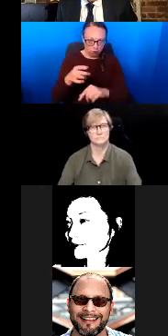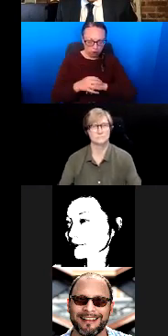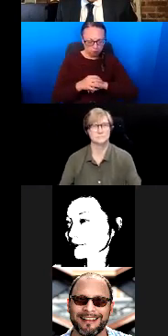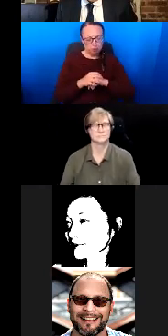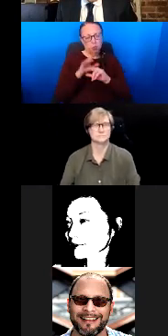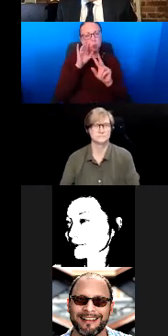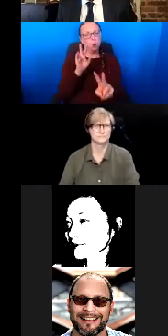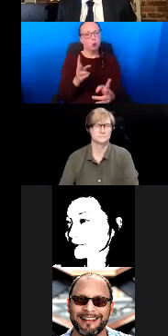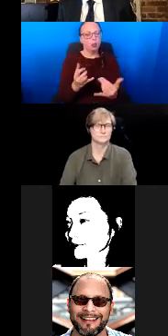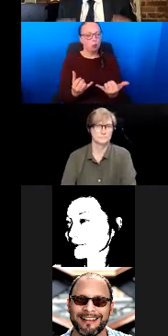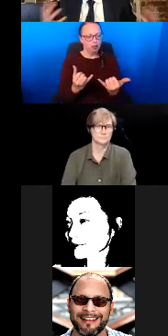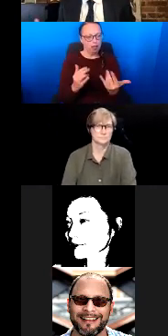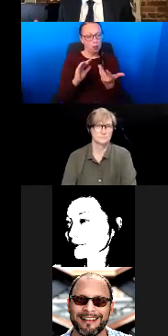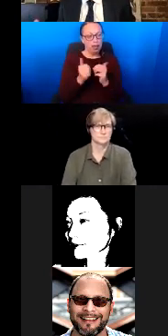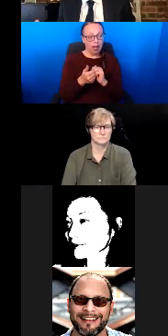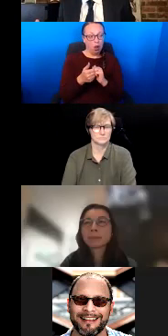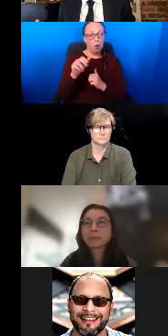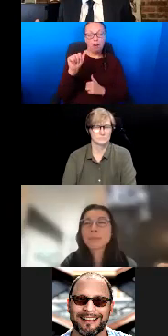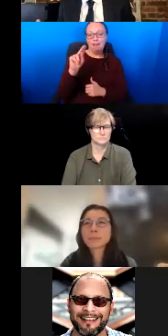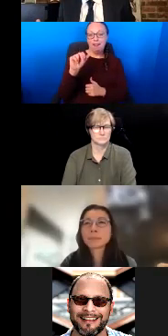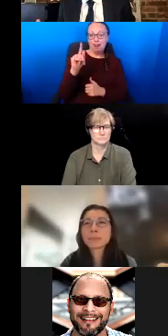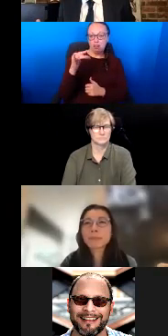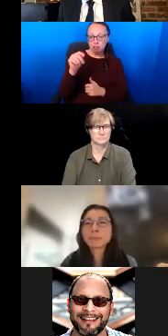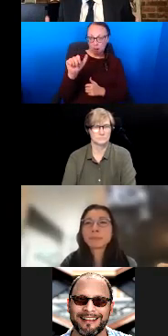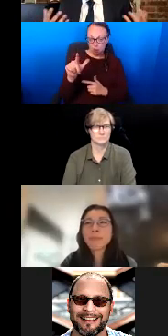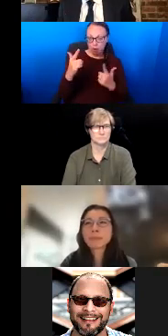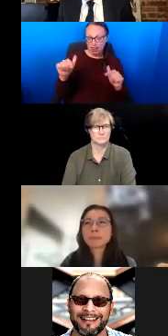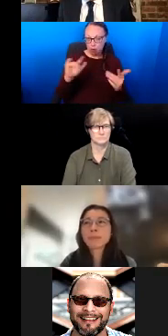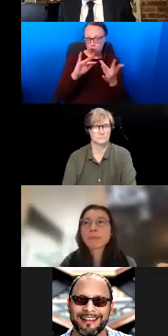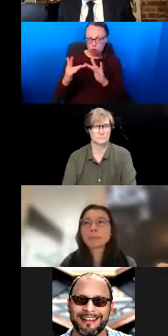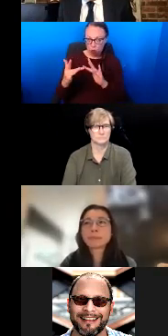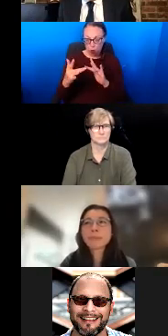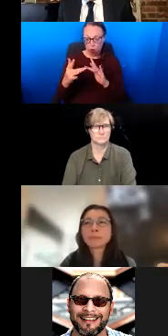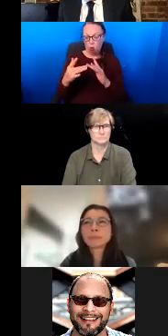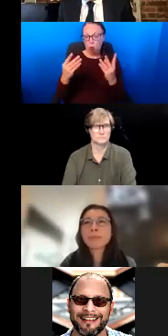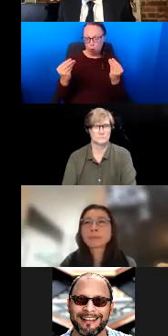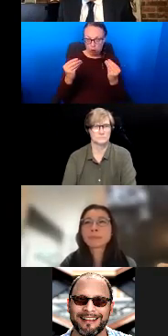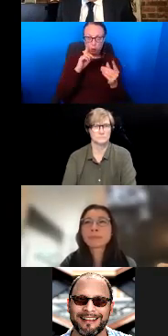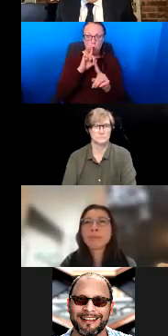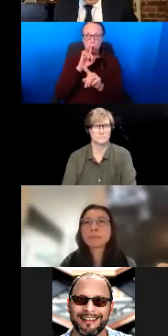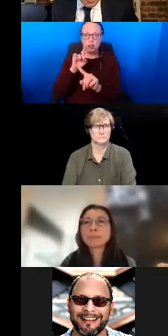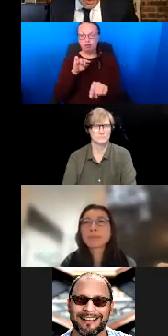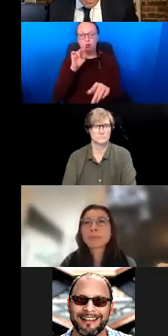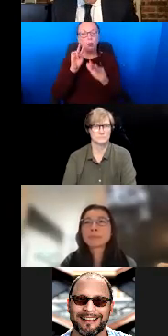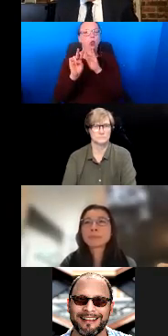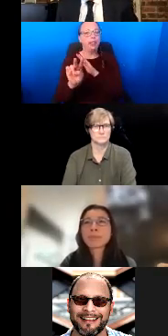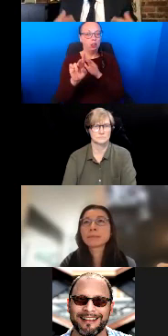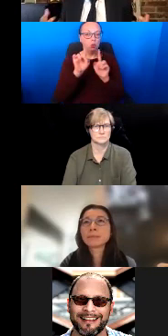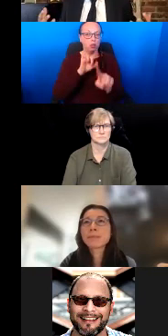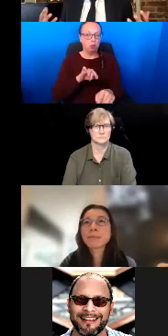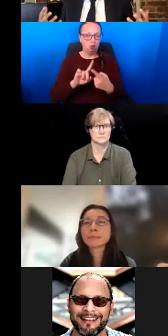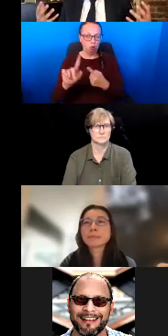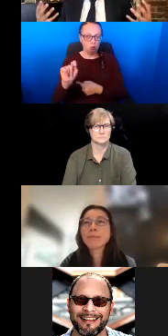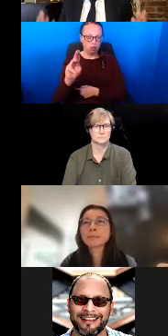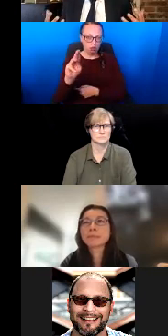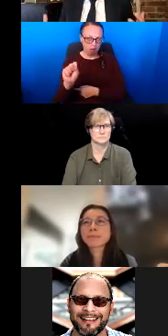at how anatomical language network properties predict response to TMS. And so what we're doing here